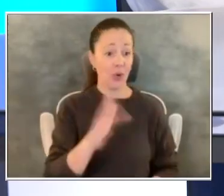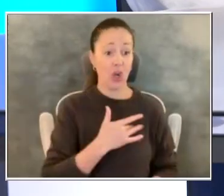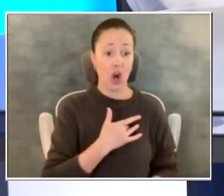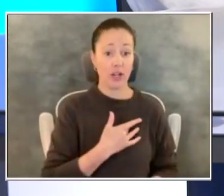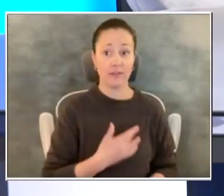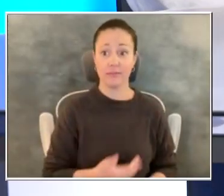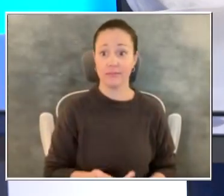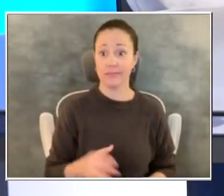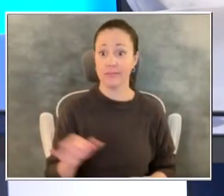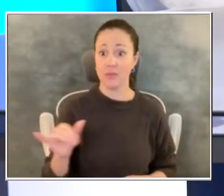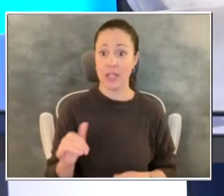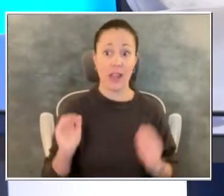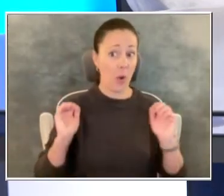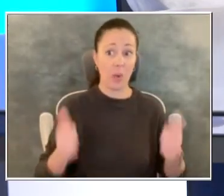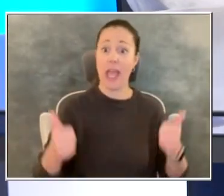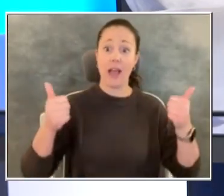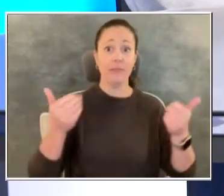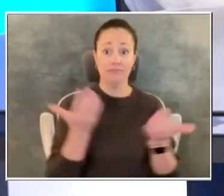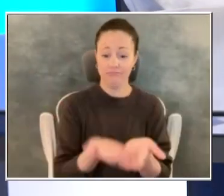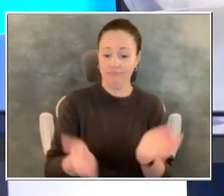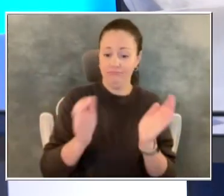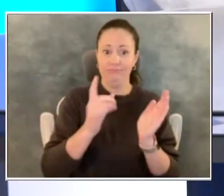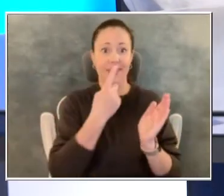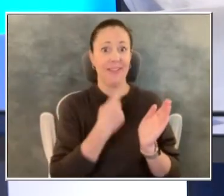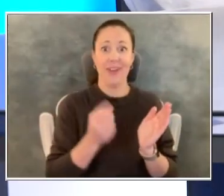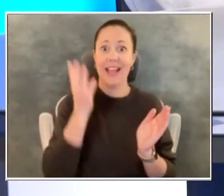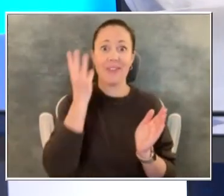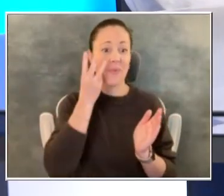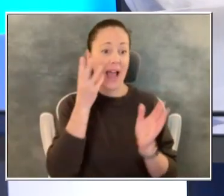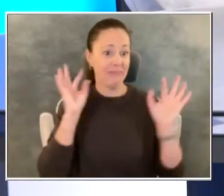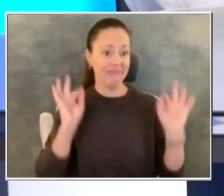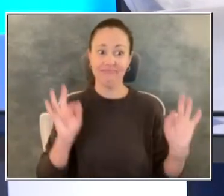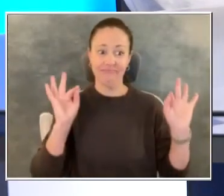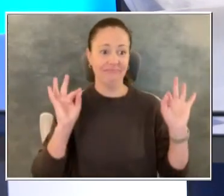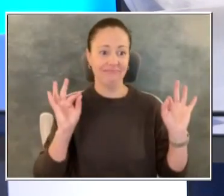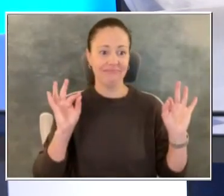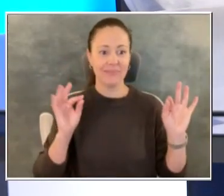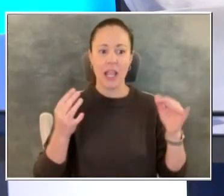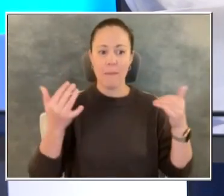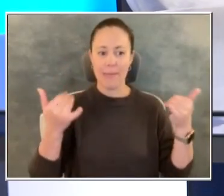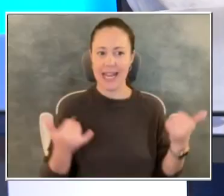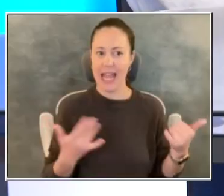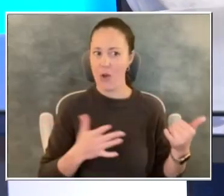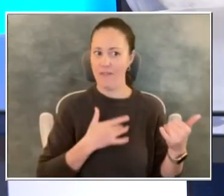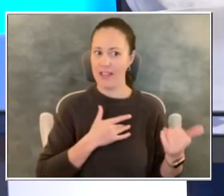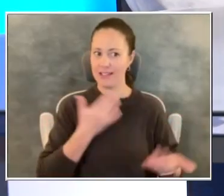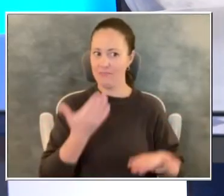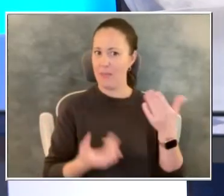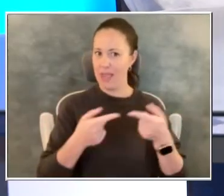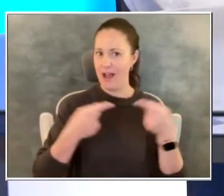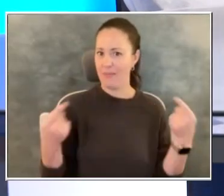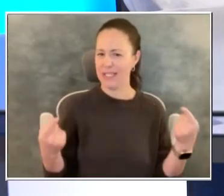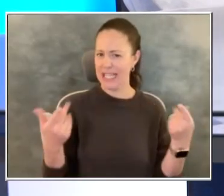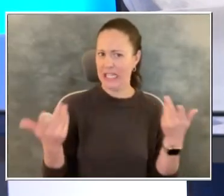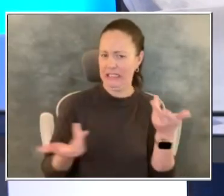pour a goblet of red wine. Now it does feel like we're hearing the reverse of that. What's your take